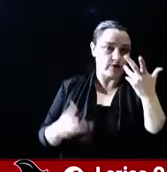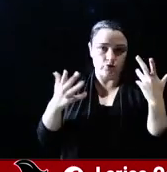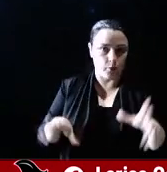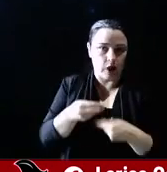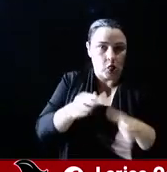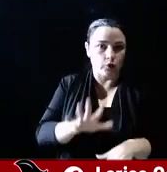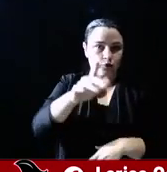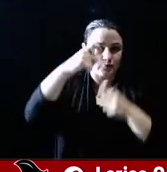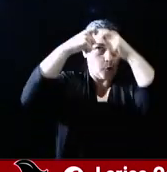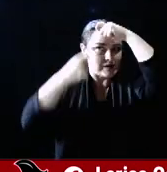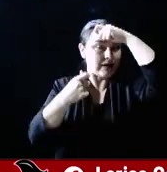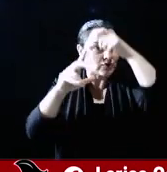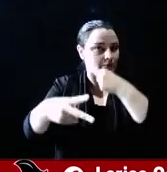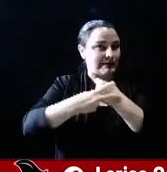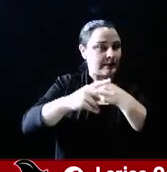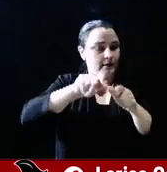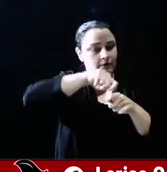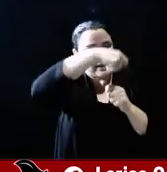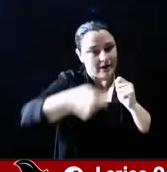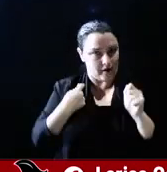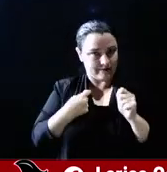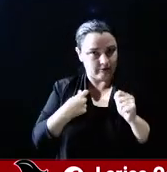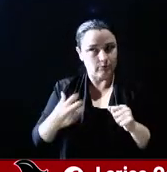tassel, keep yours.